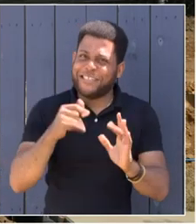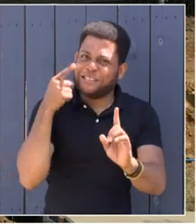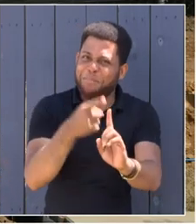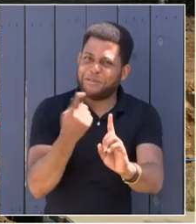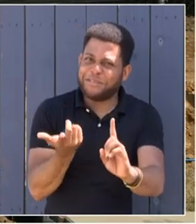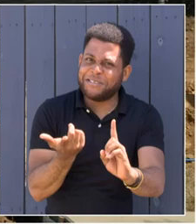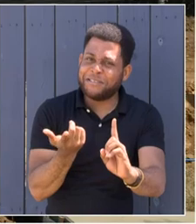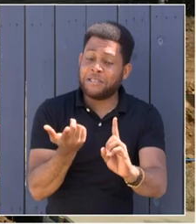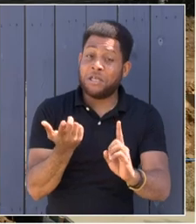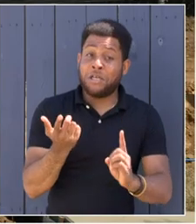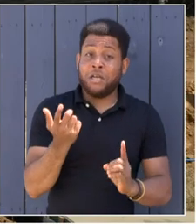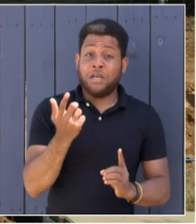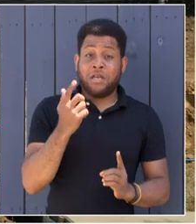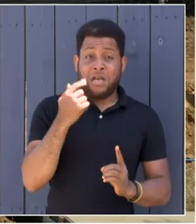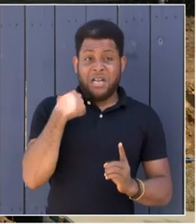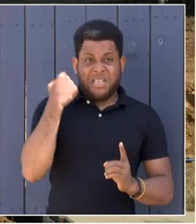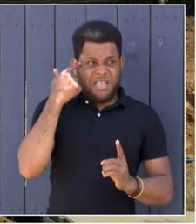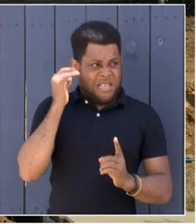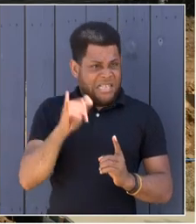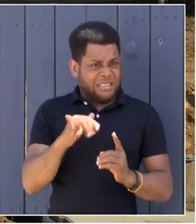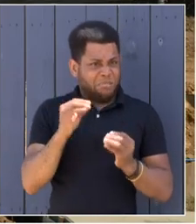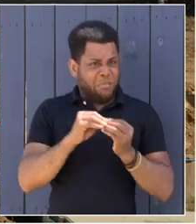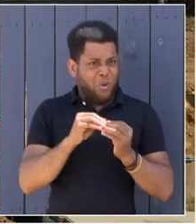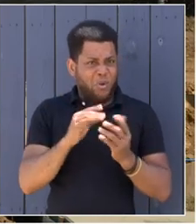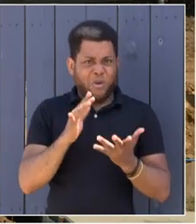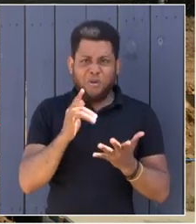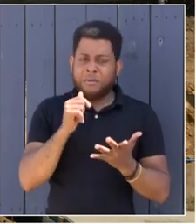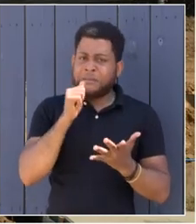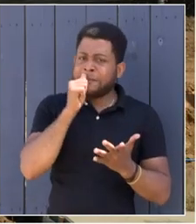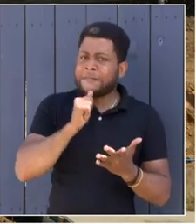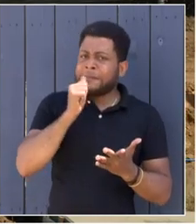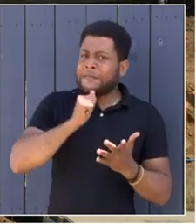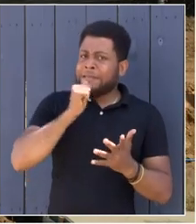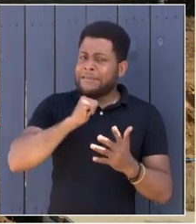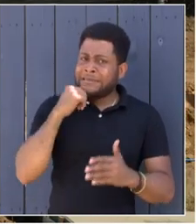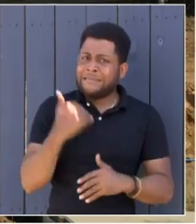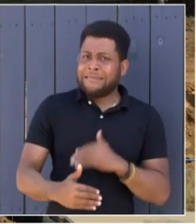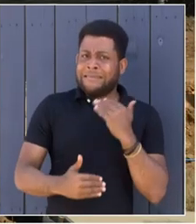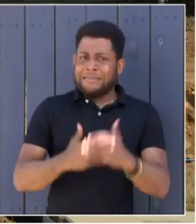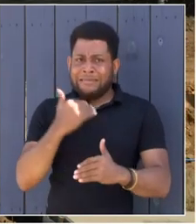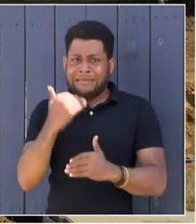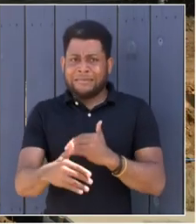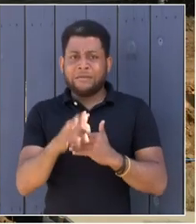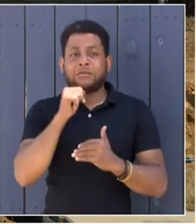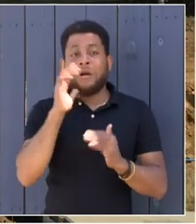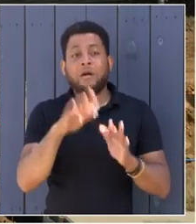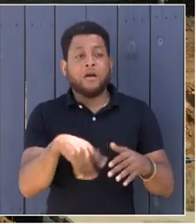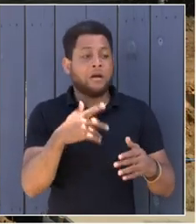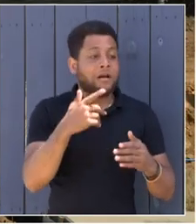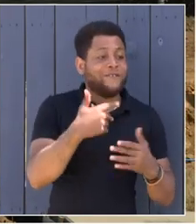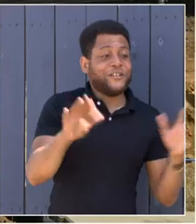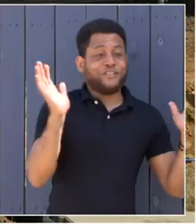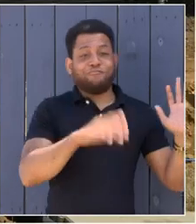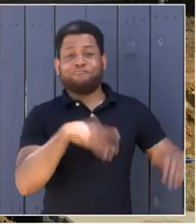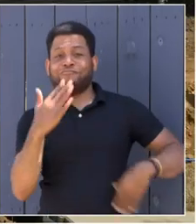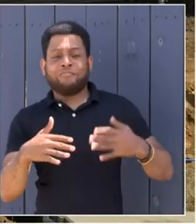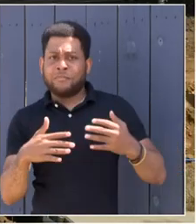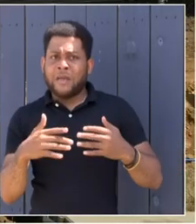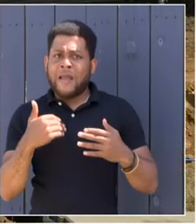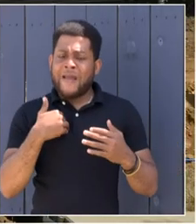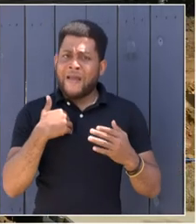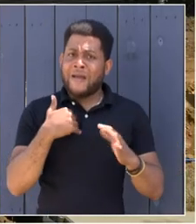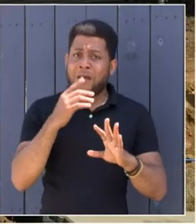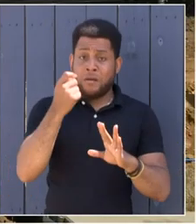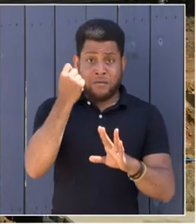think was more of a marathon than a sprint to get to this point, but the list of thank yous is long. I won't repeat all of the thank yous, but I do want to convey